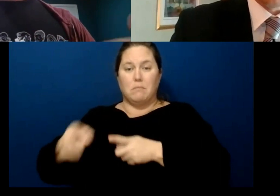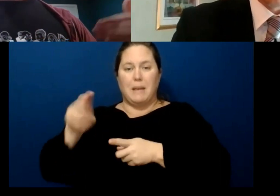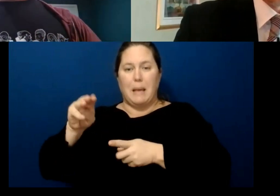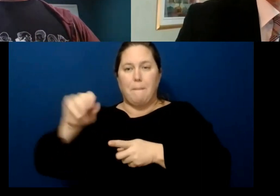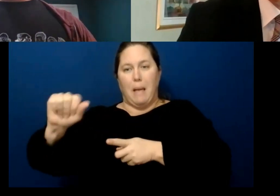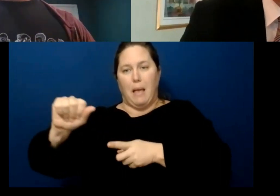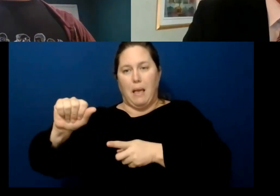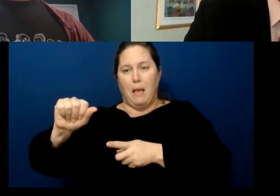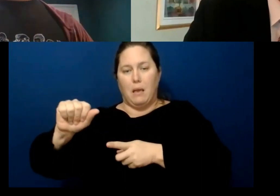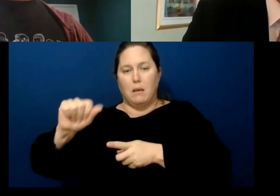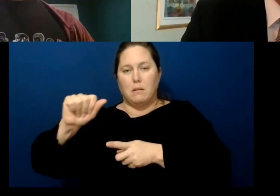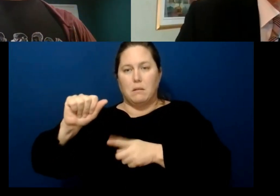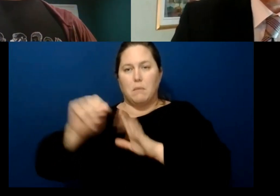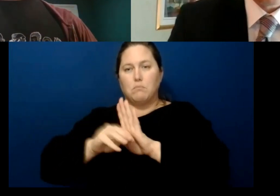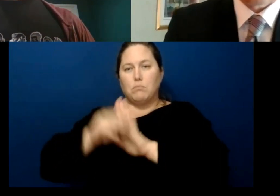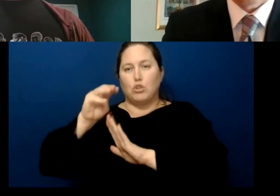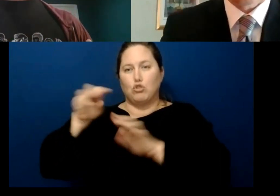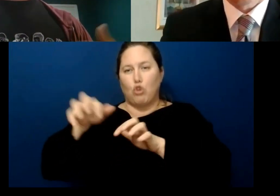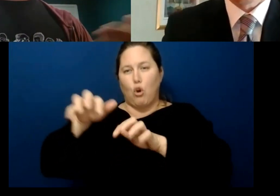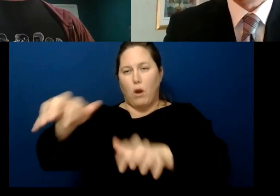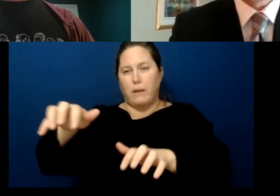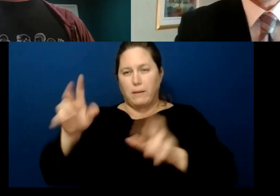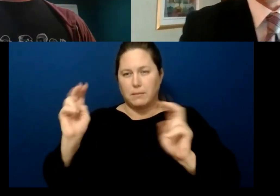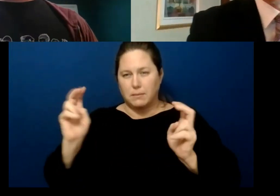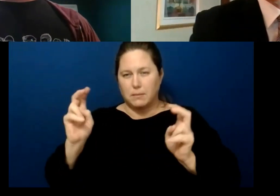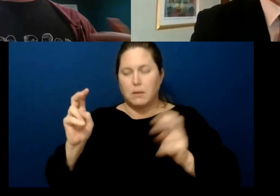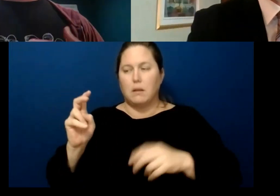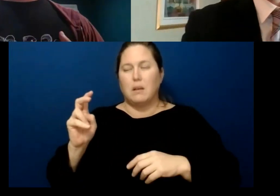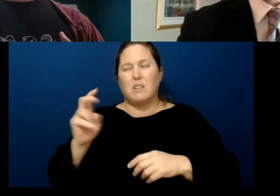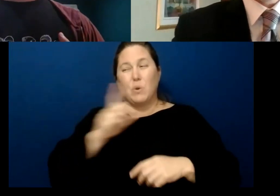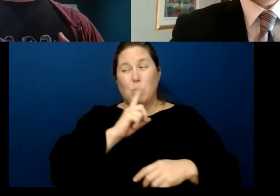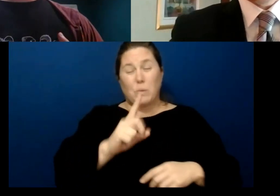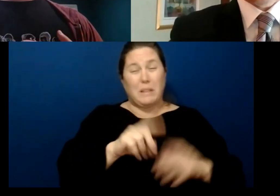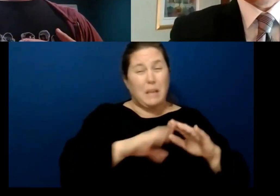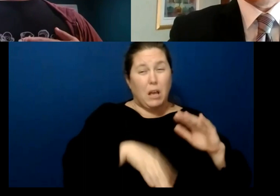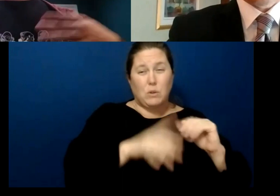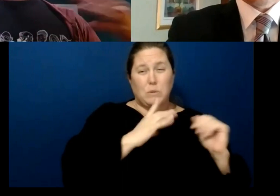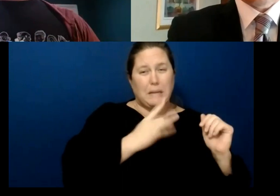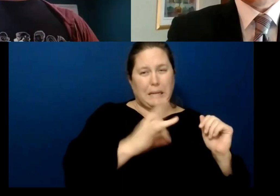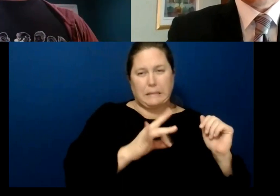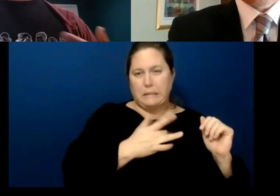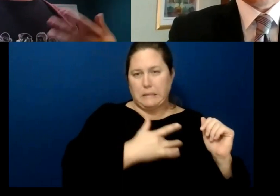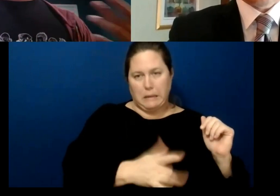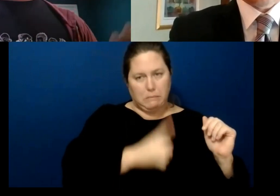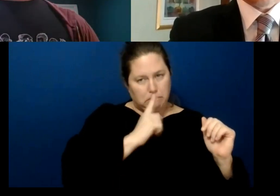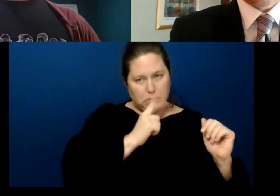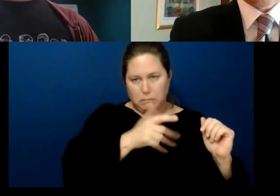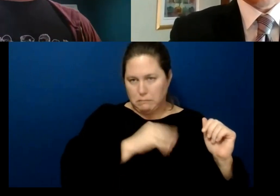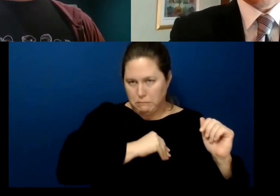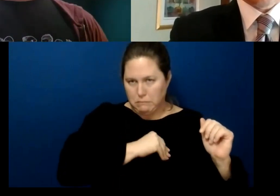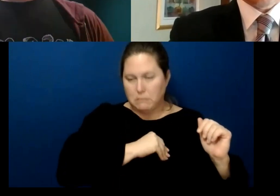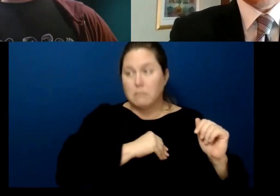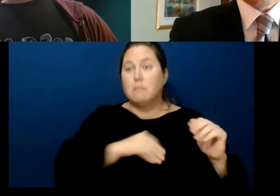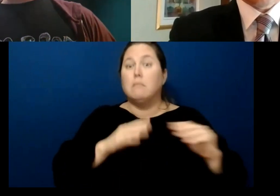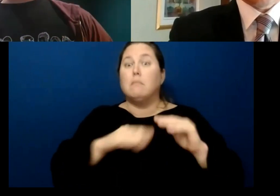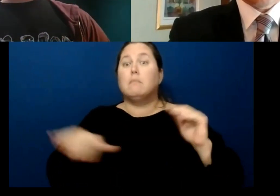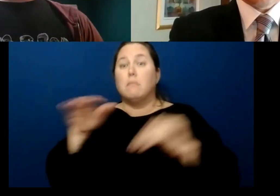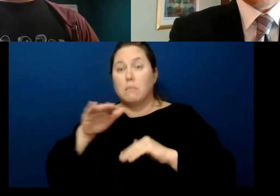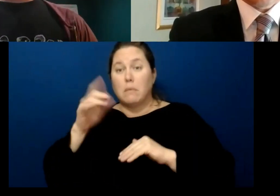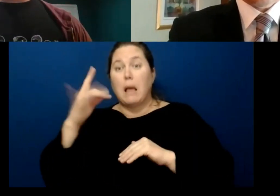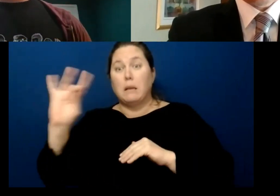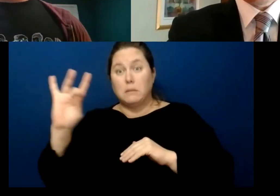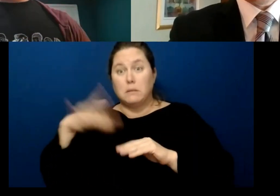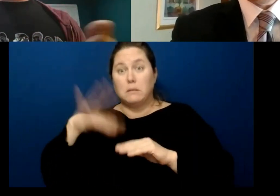us to include anyone who's under 18 in our playtests. But if you go to other publishers and other video game